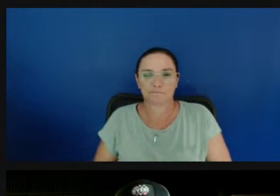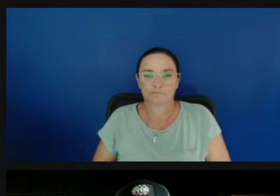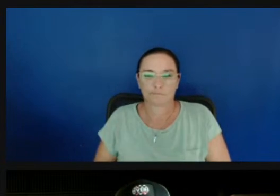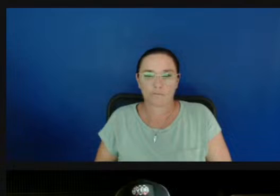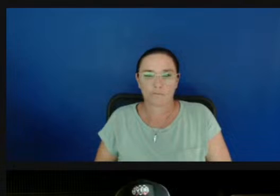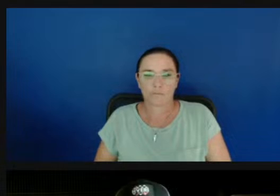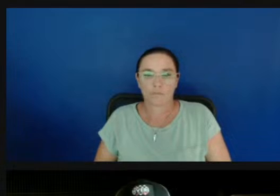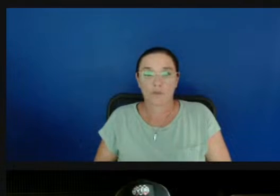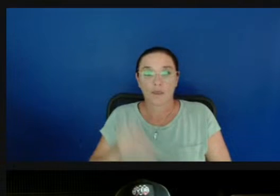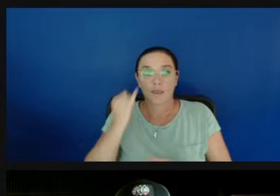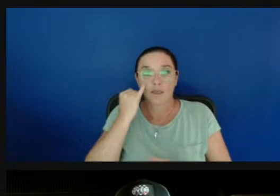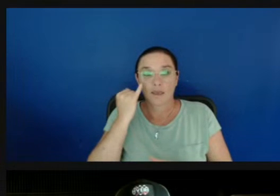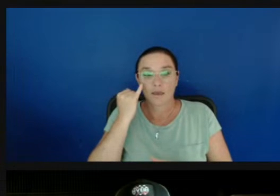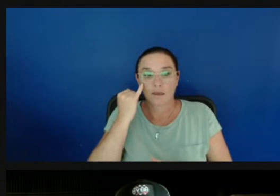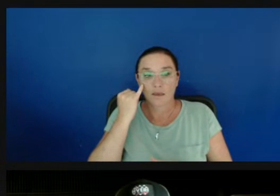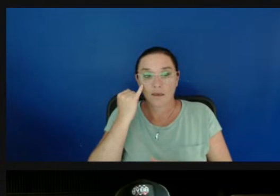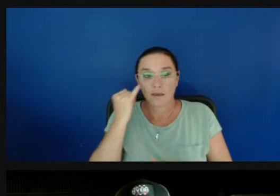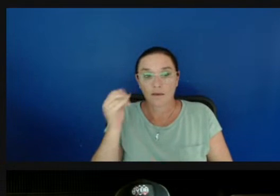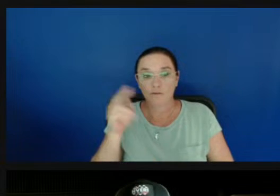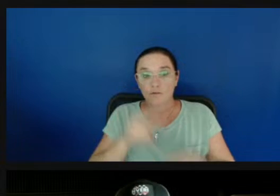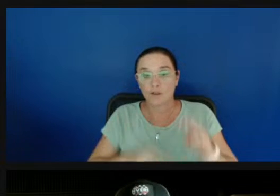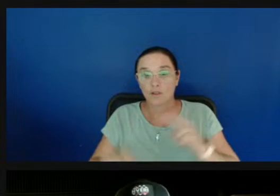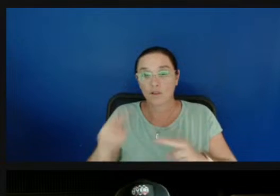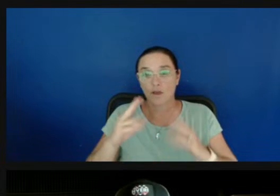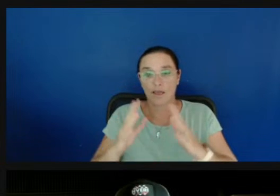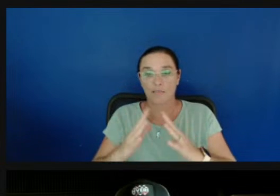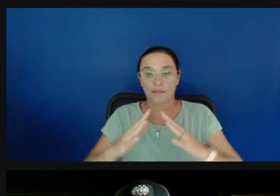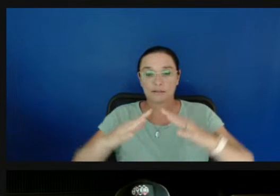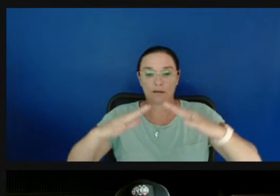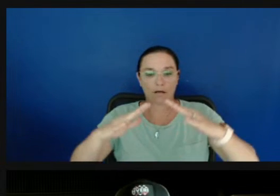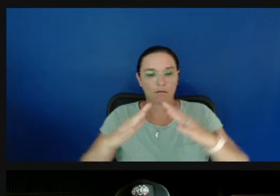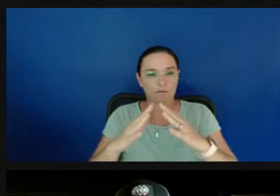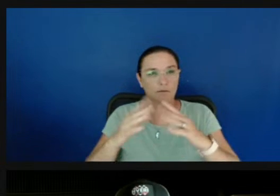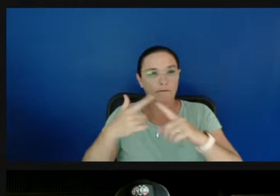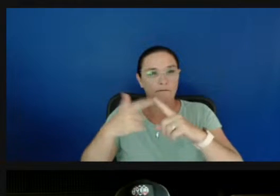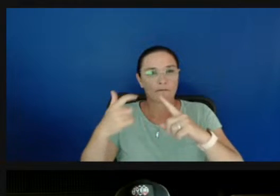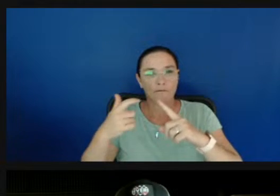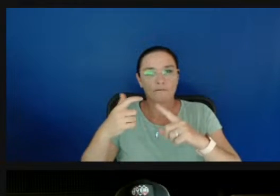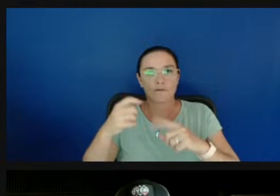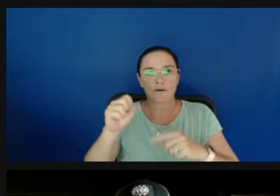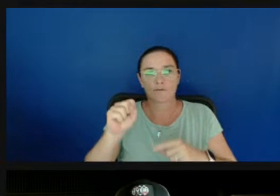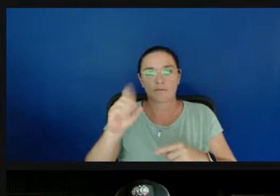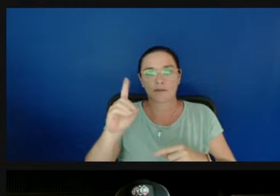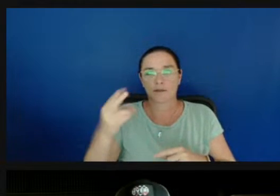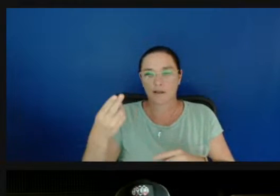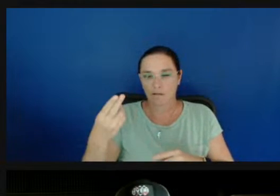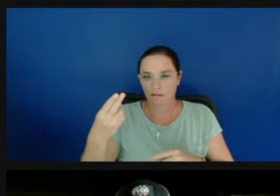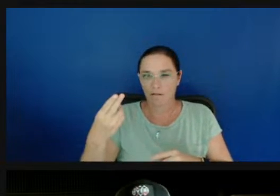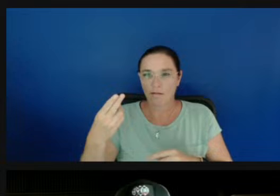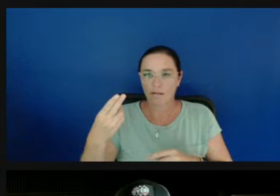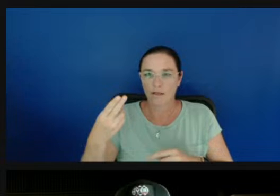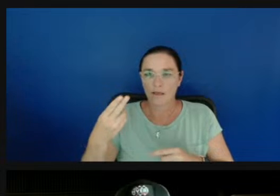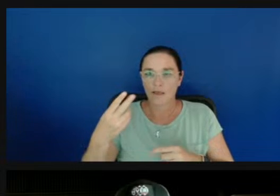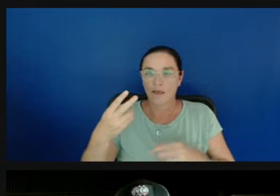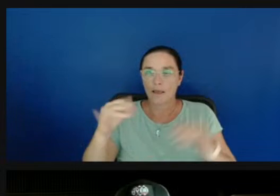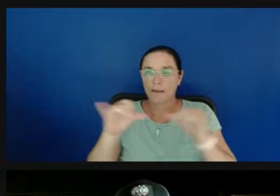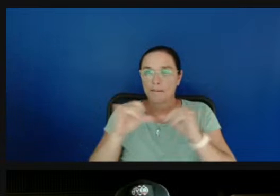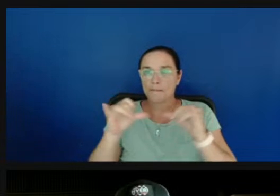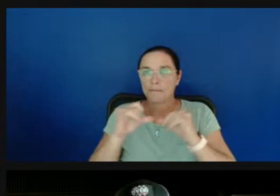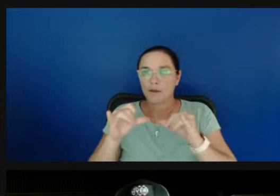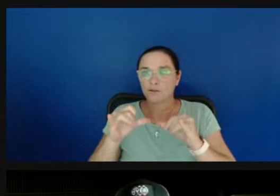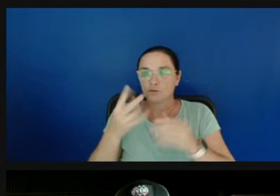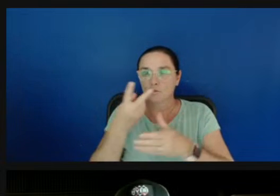If we look at our tilt plot, ground tilt from the Sandhill station, that measures both that South Caldera and summit